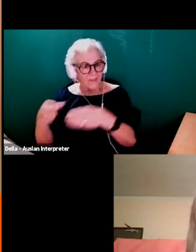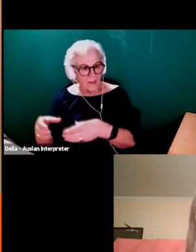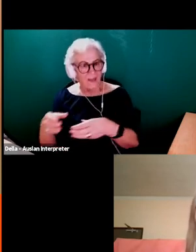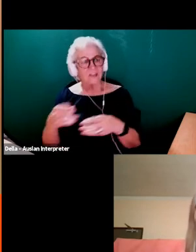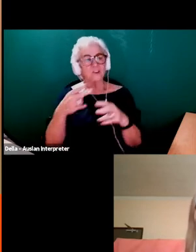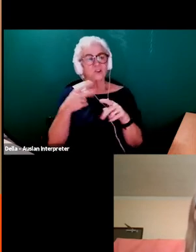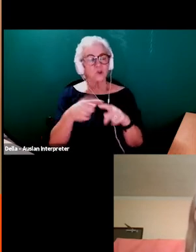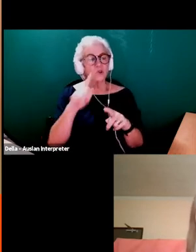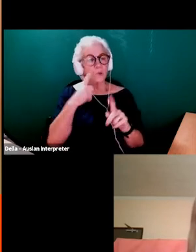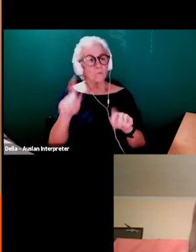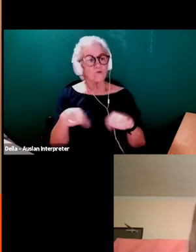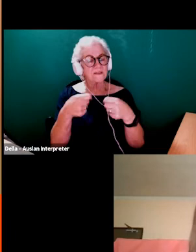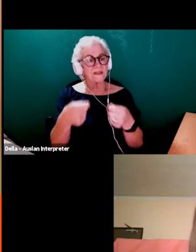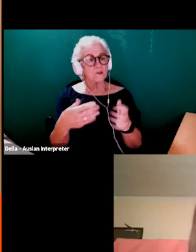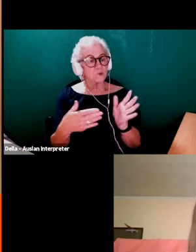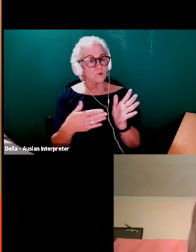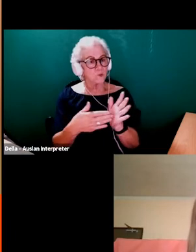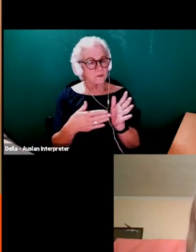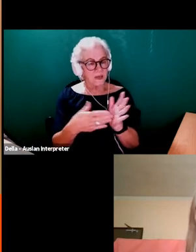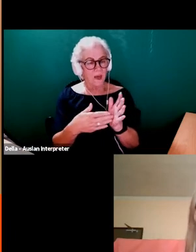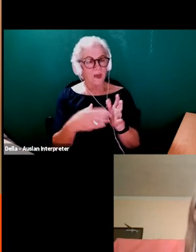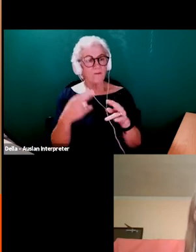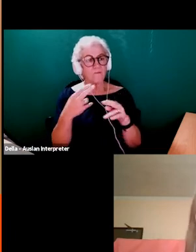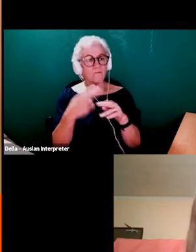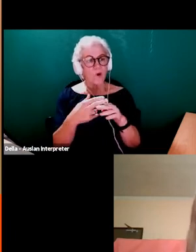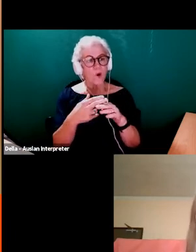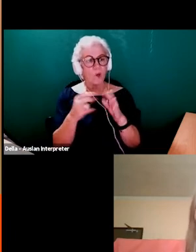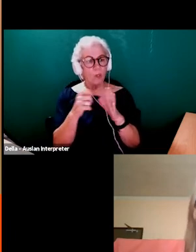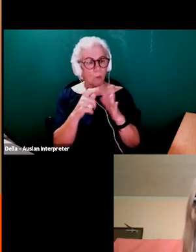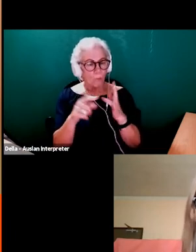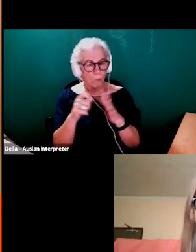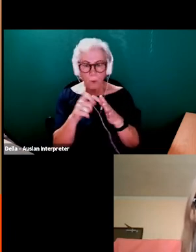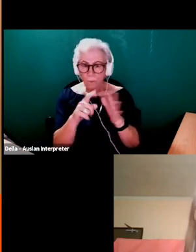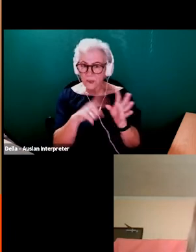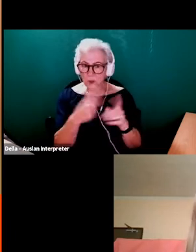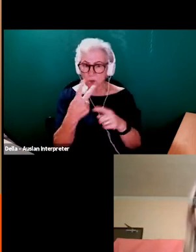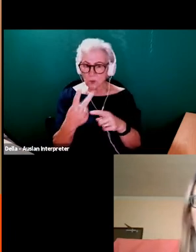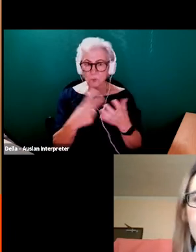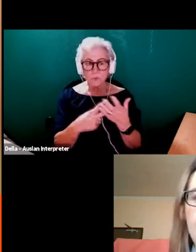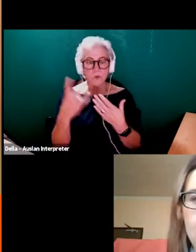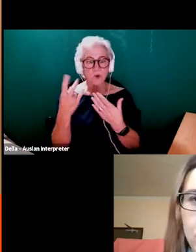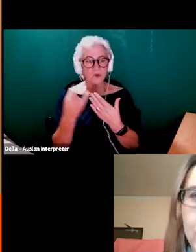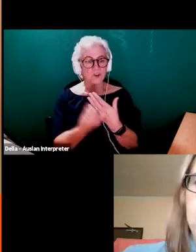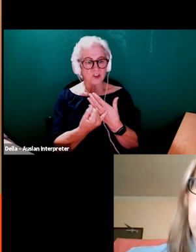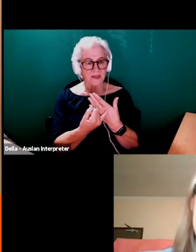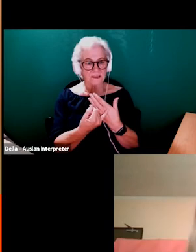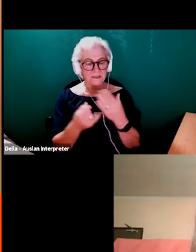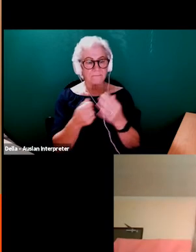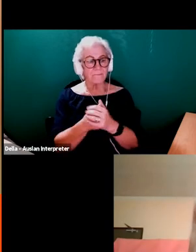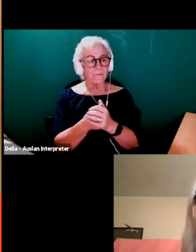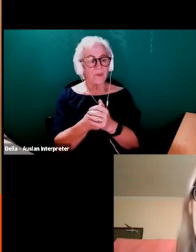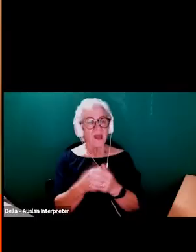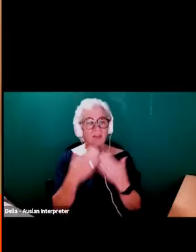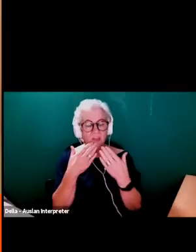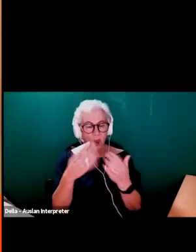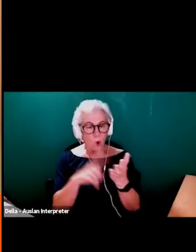be presenting today on the POPI2 project. So over to you, Natasha. Thank you, Louisa, and